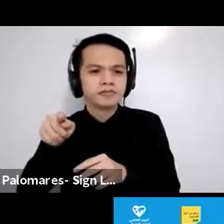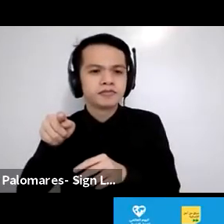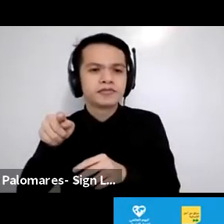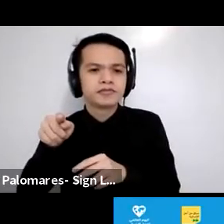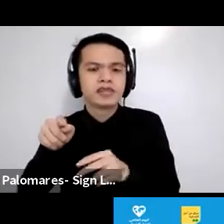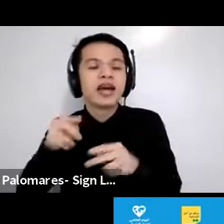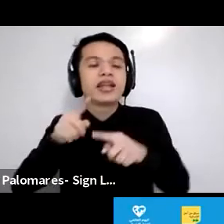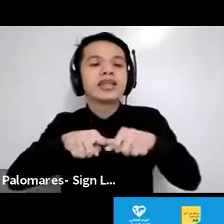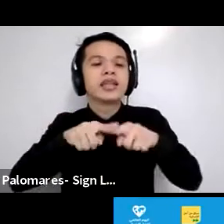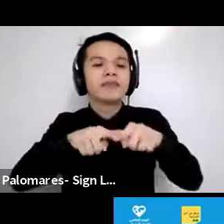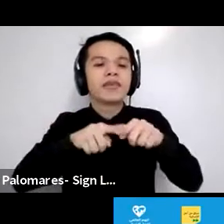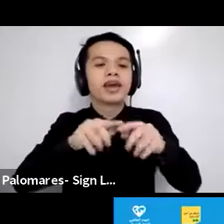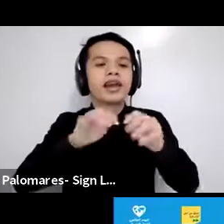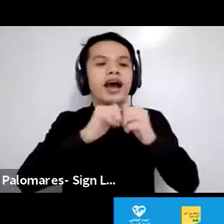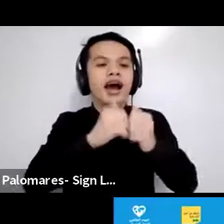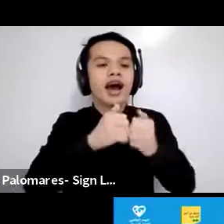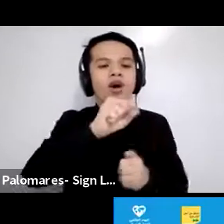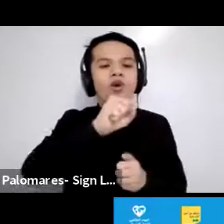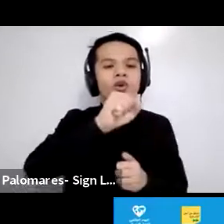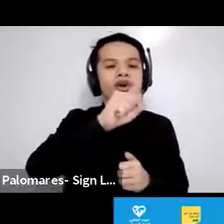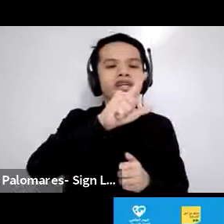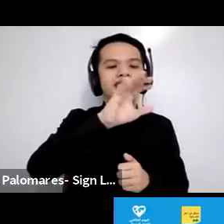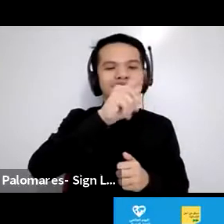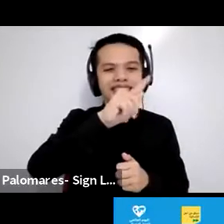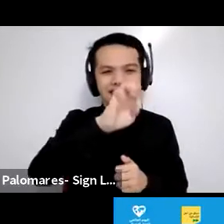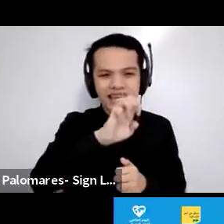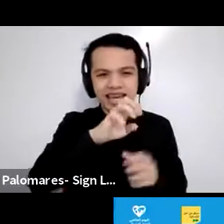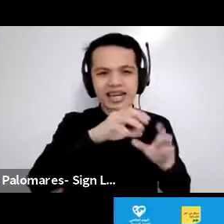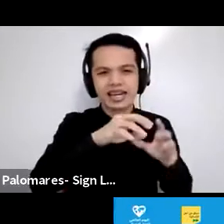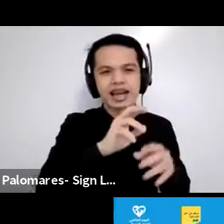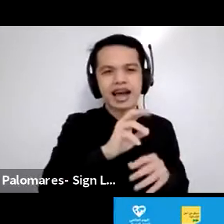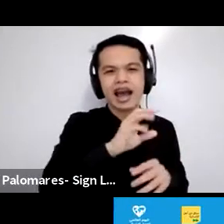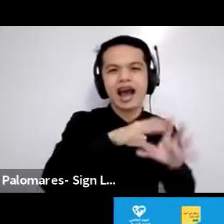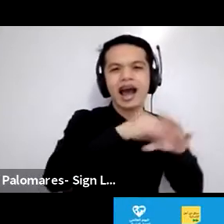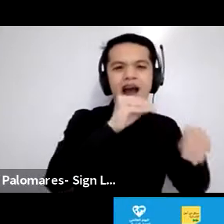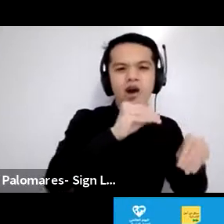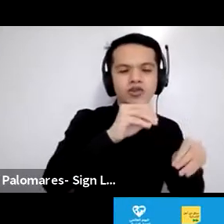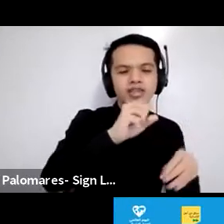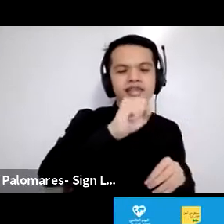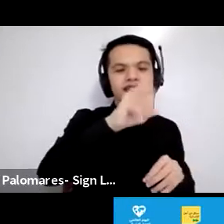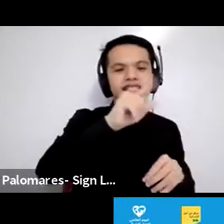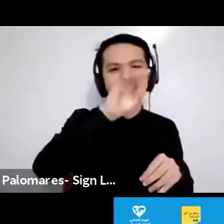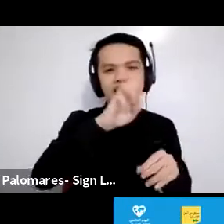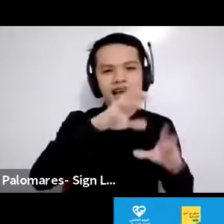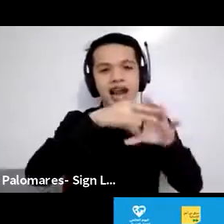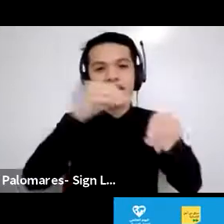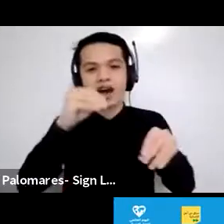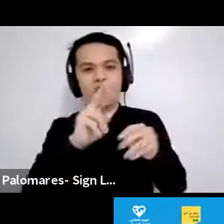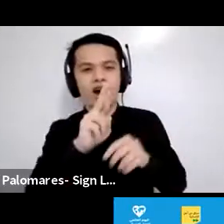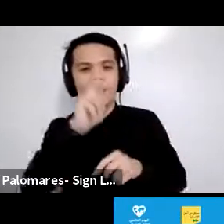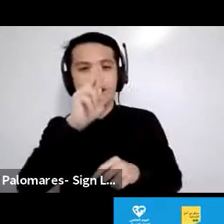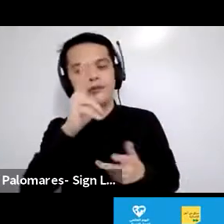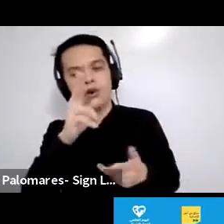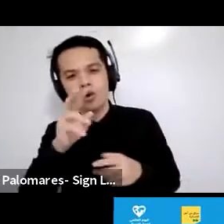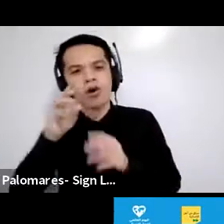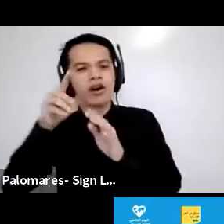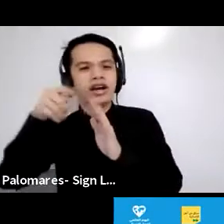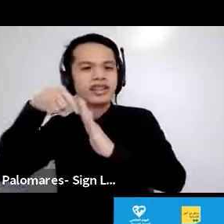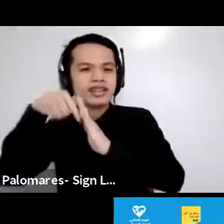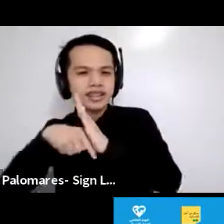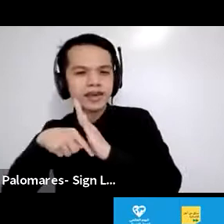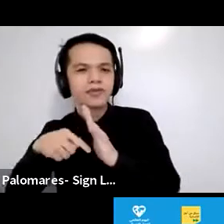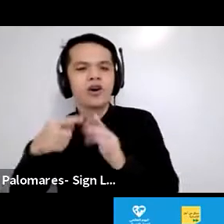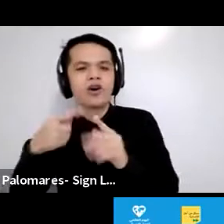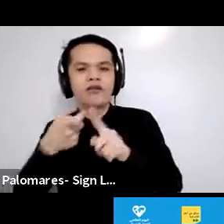how it is scaled out, scaled up, and scaled deep, or by its reach and policy